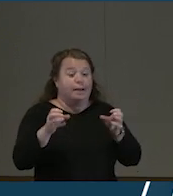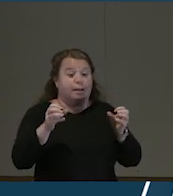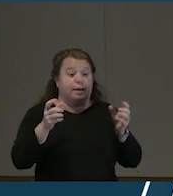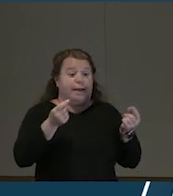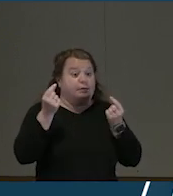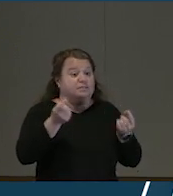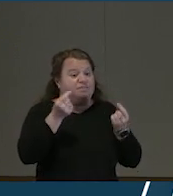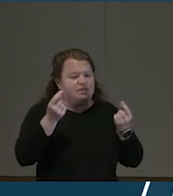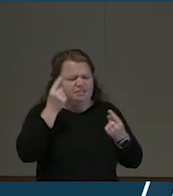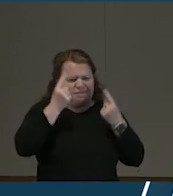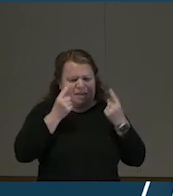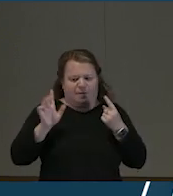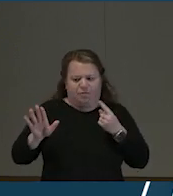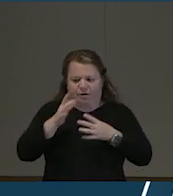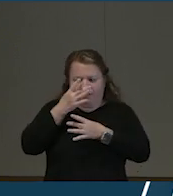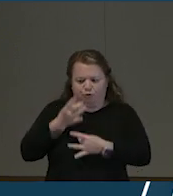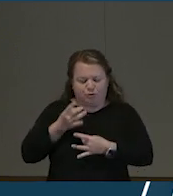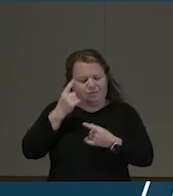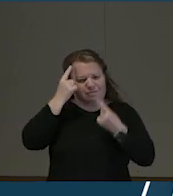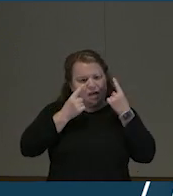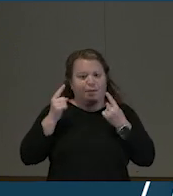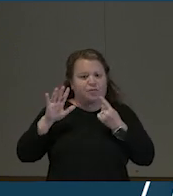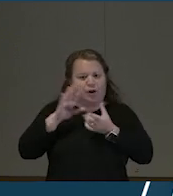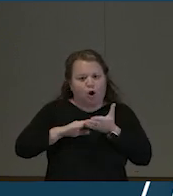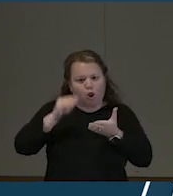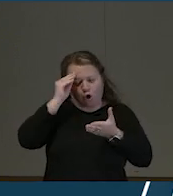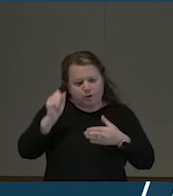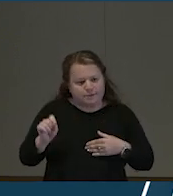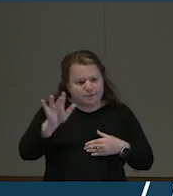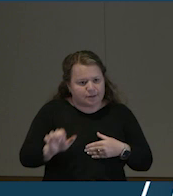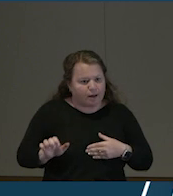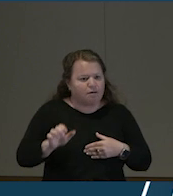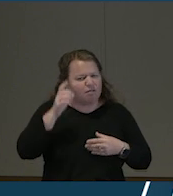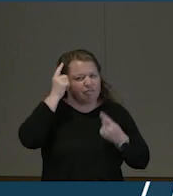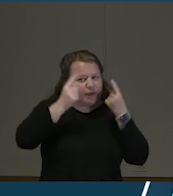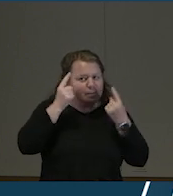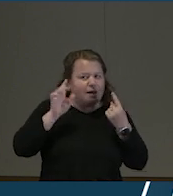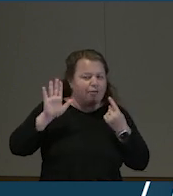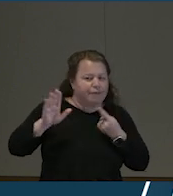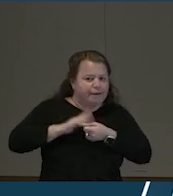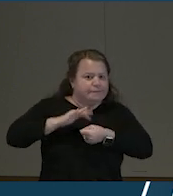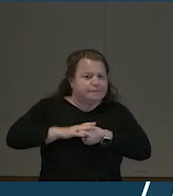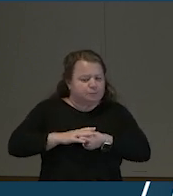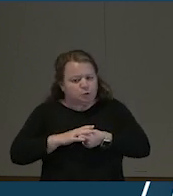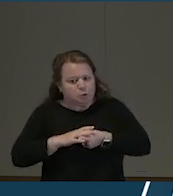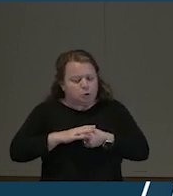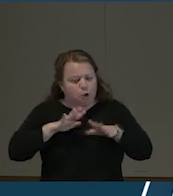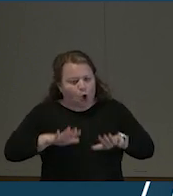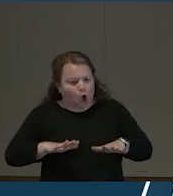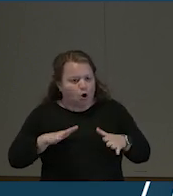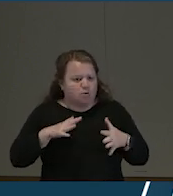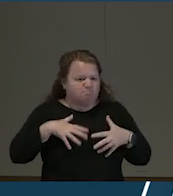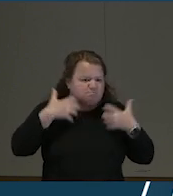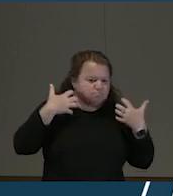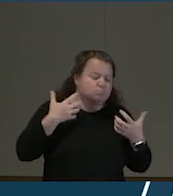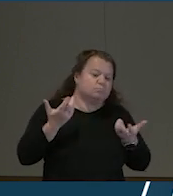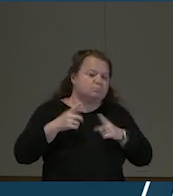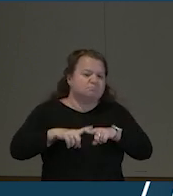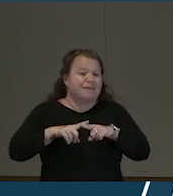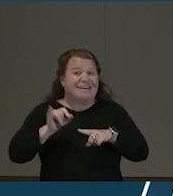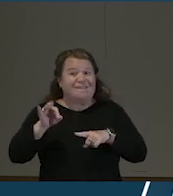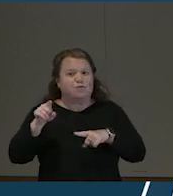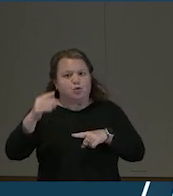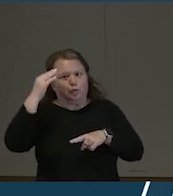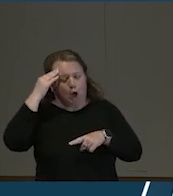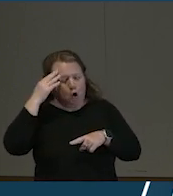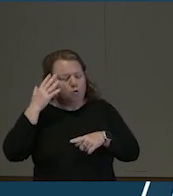their interests, consider their learning style and their temperament. And that's important because if you know that your child is a little bit more intense, then you know that you